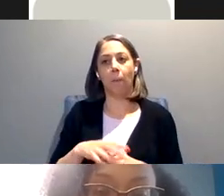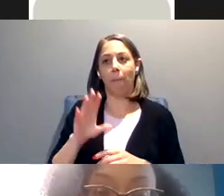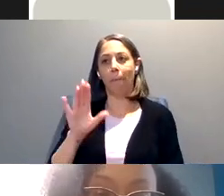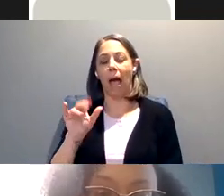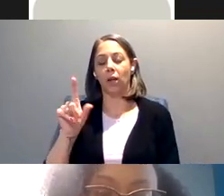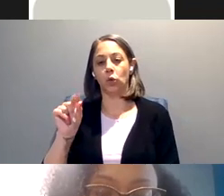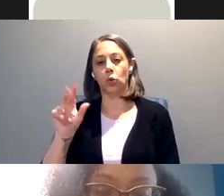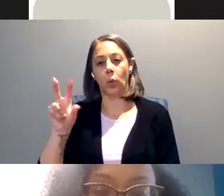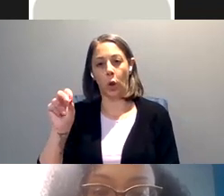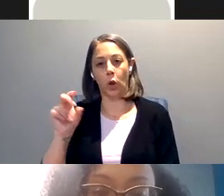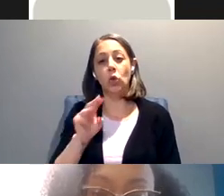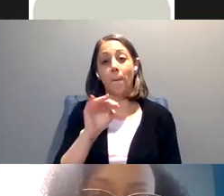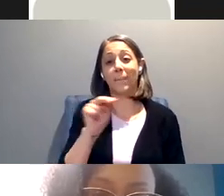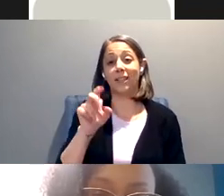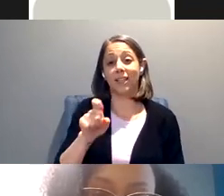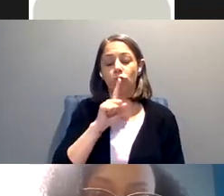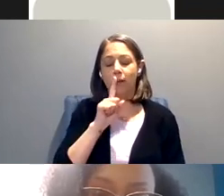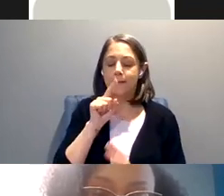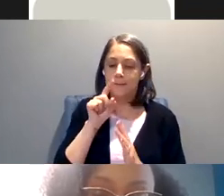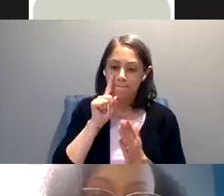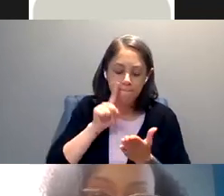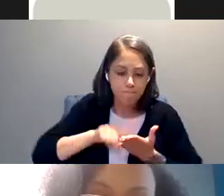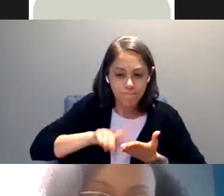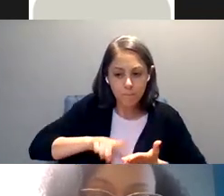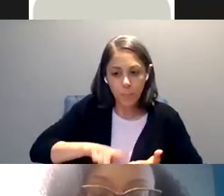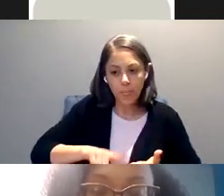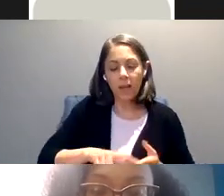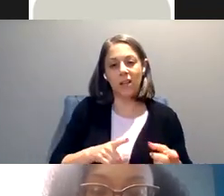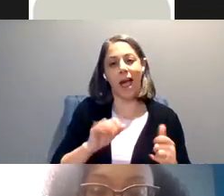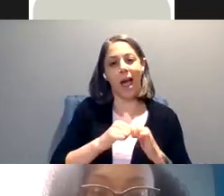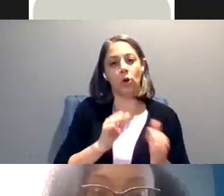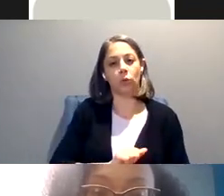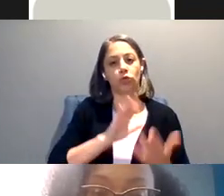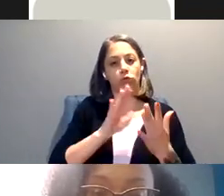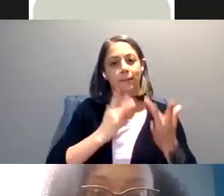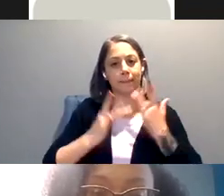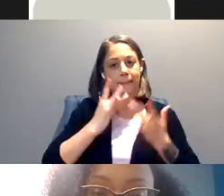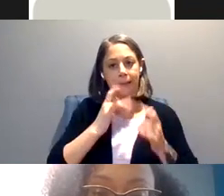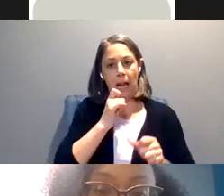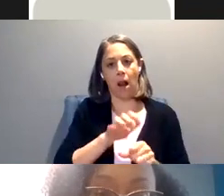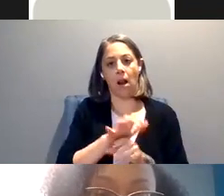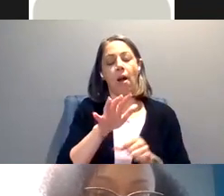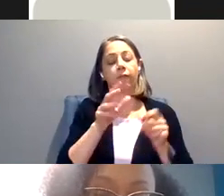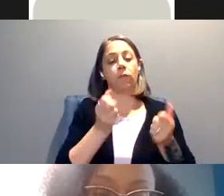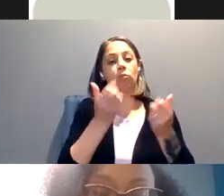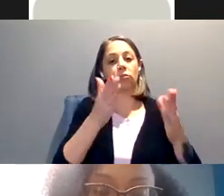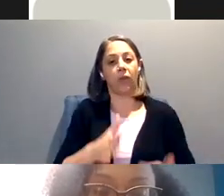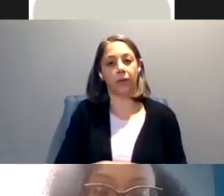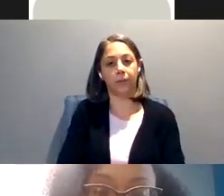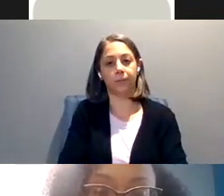some solutions for addressing our workforce care shortage, because that will certainly